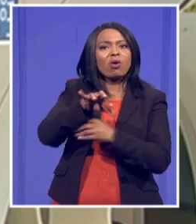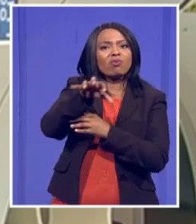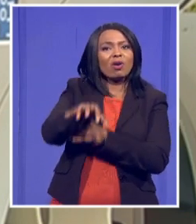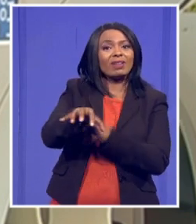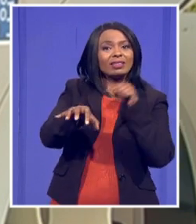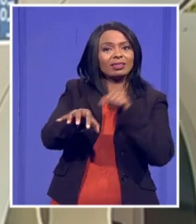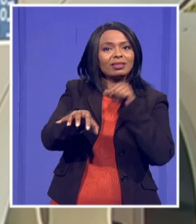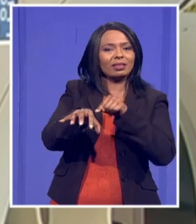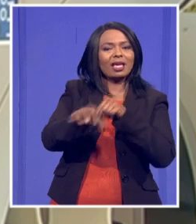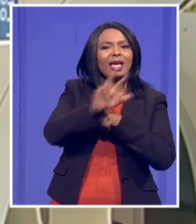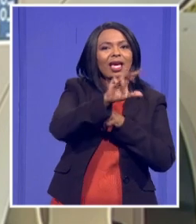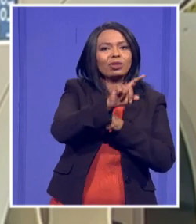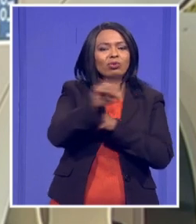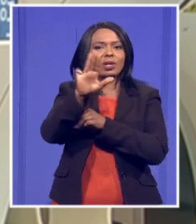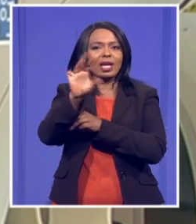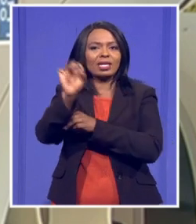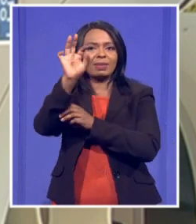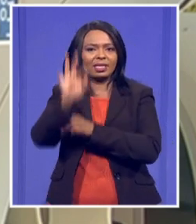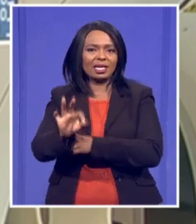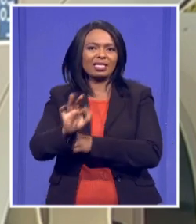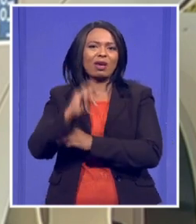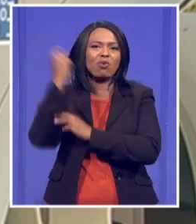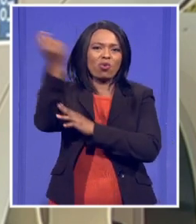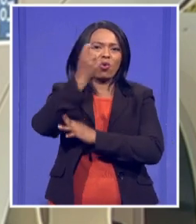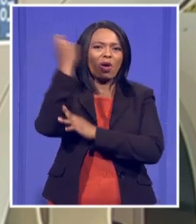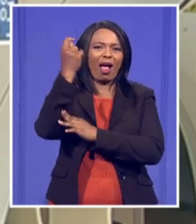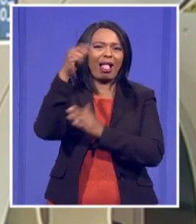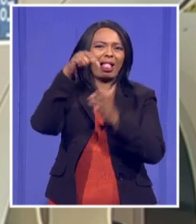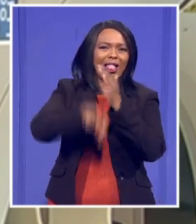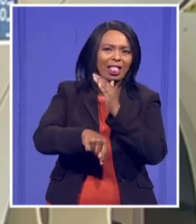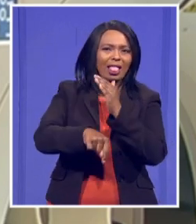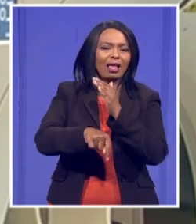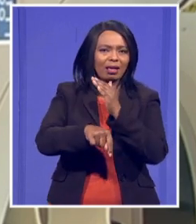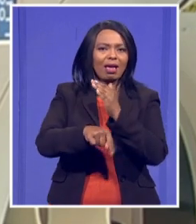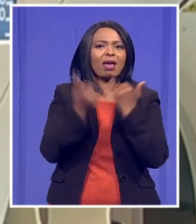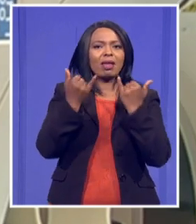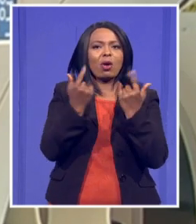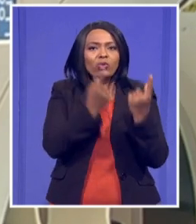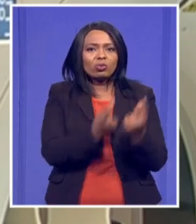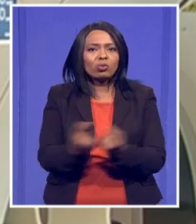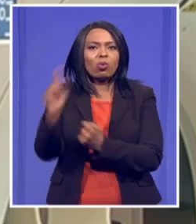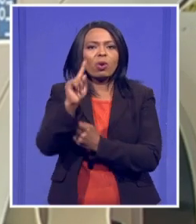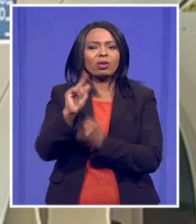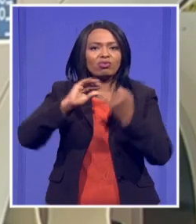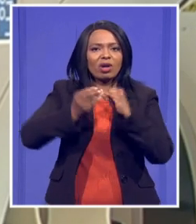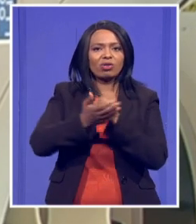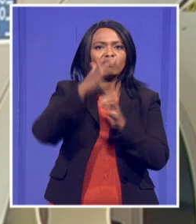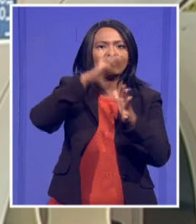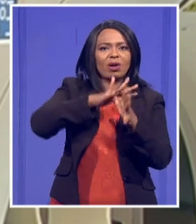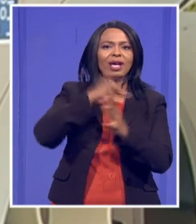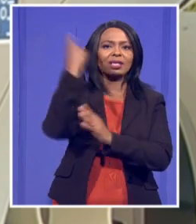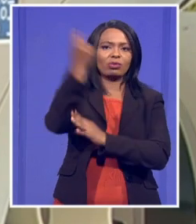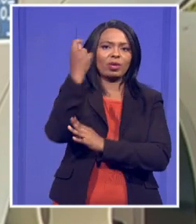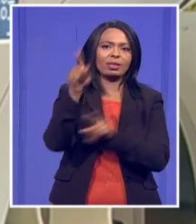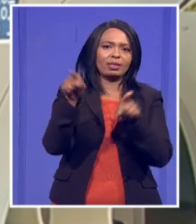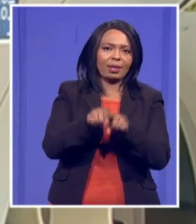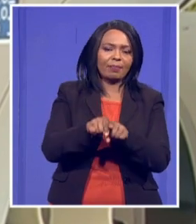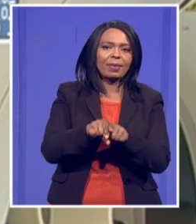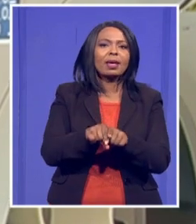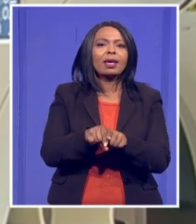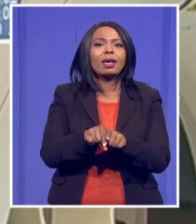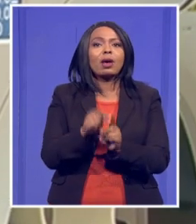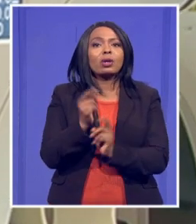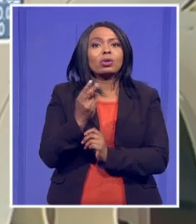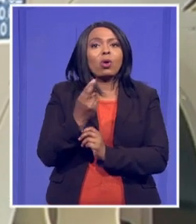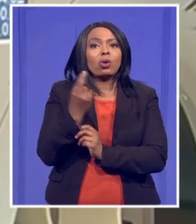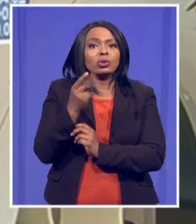it's 80 to 90% rural, whatever we do, we must be able to prioritize rural areas. So in